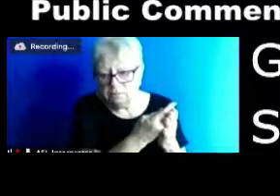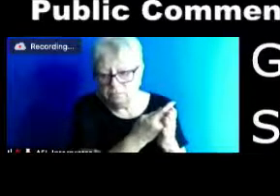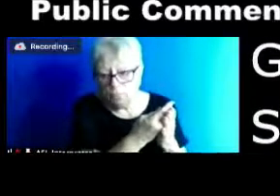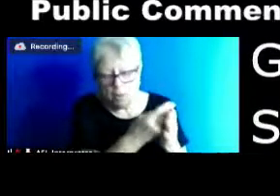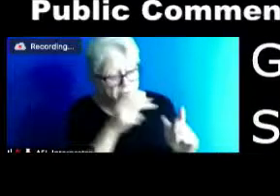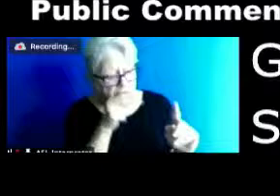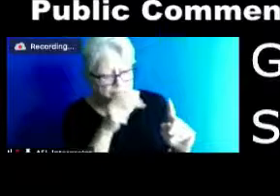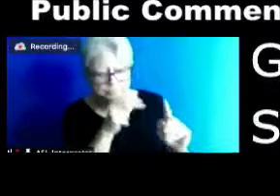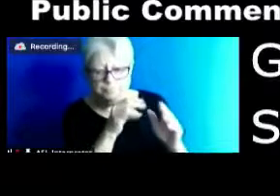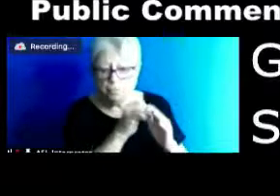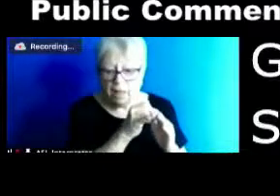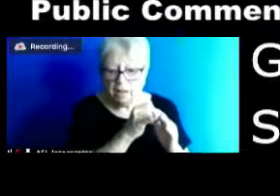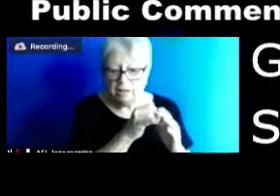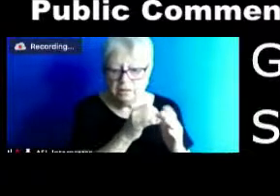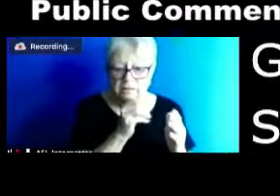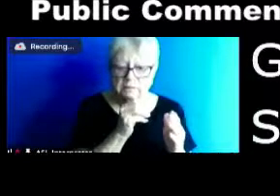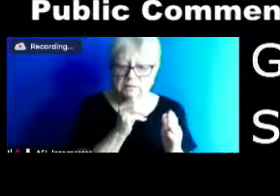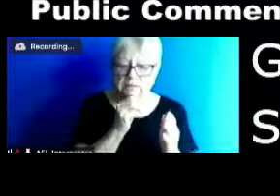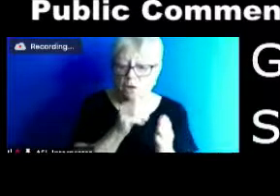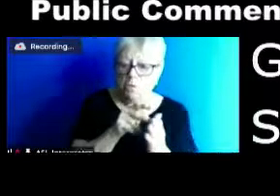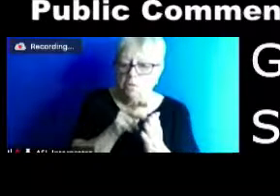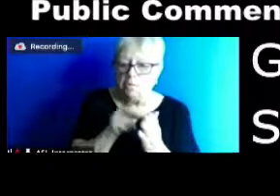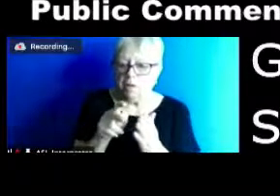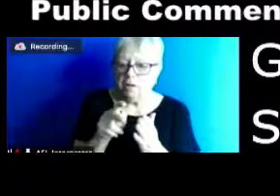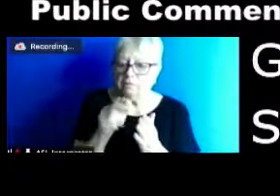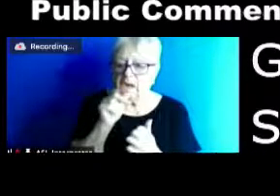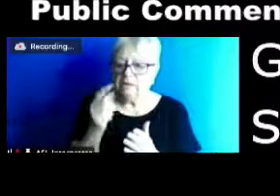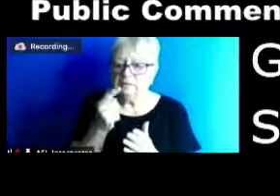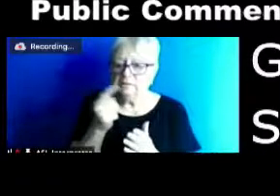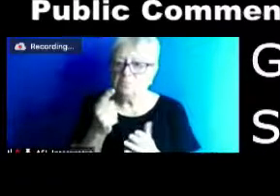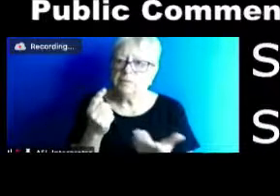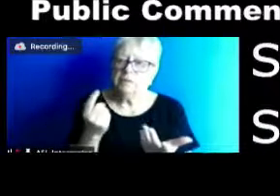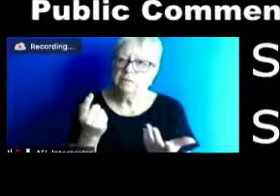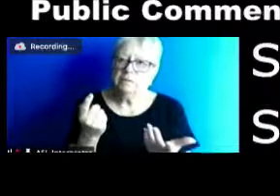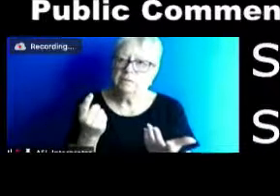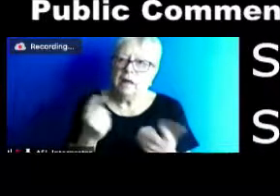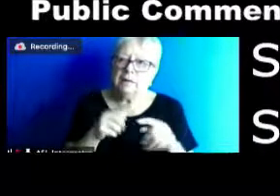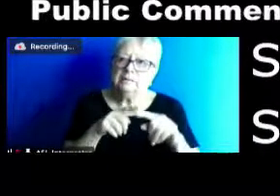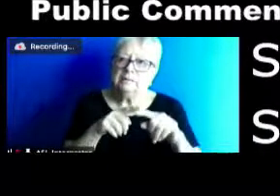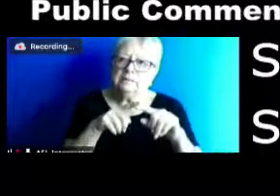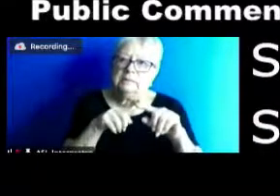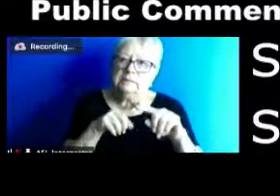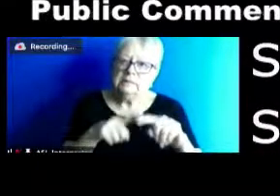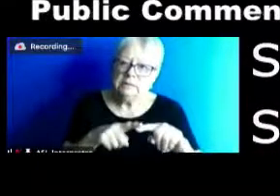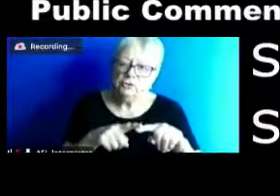being paid is not something that's contingent upon